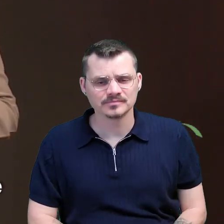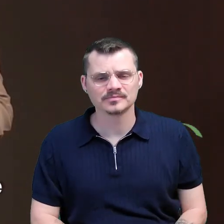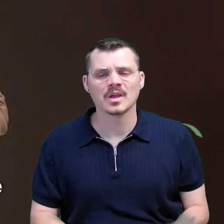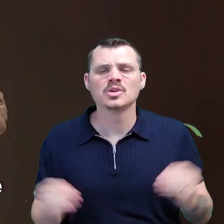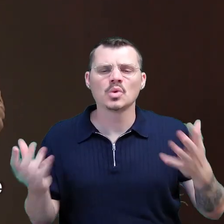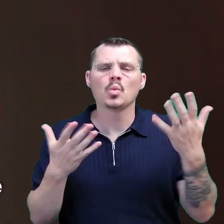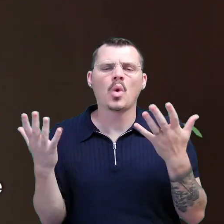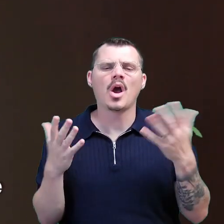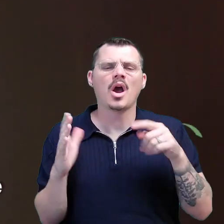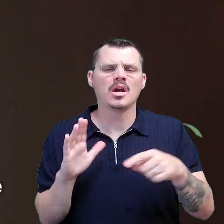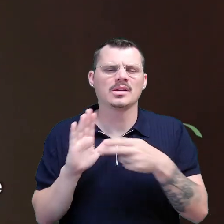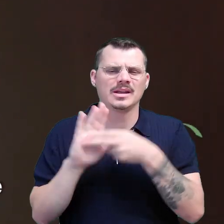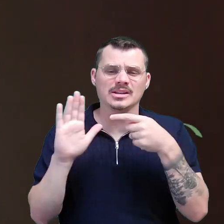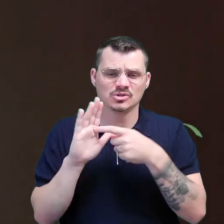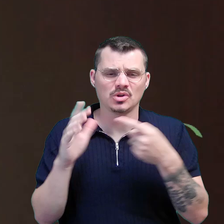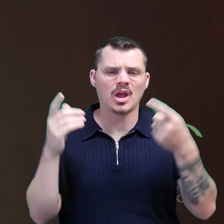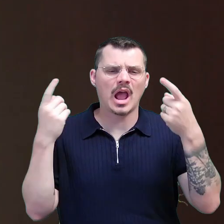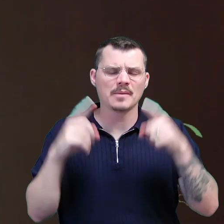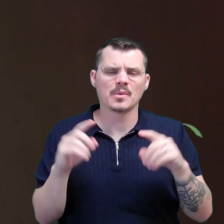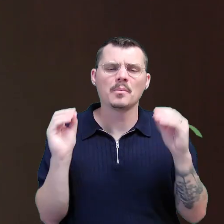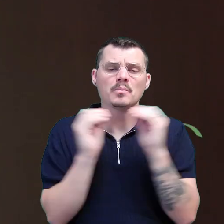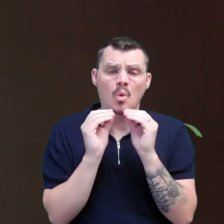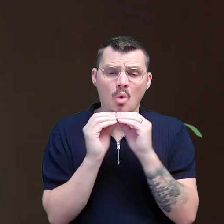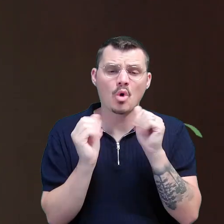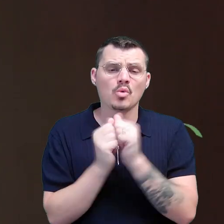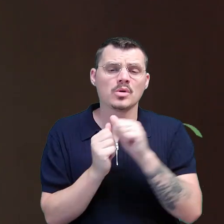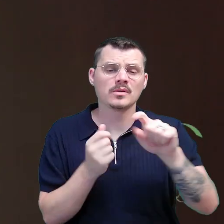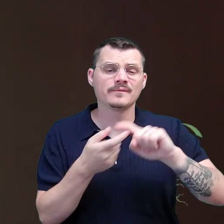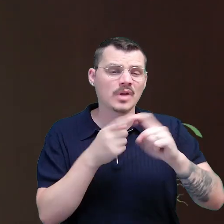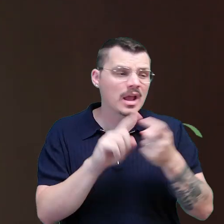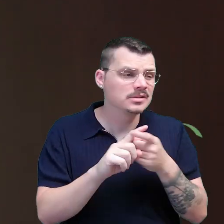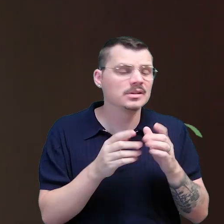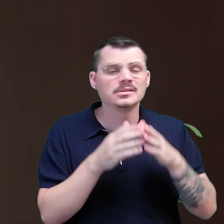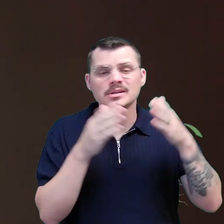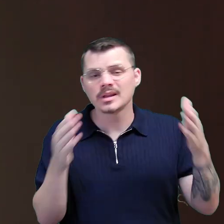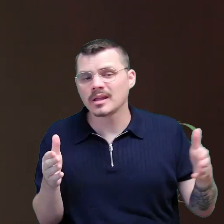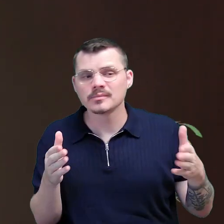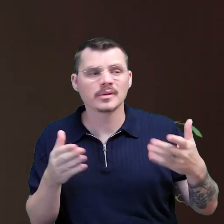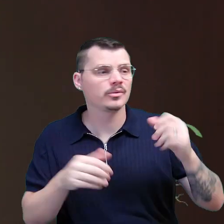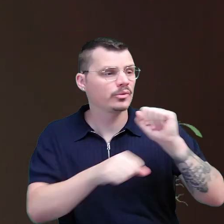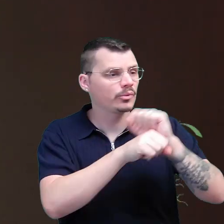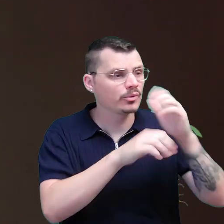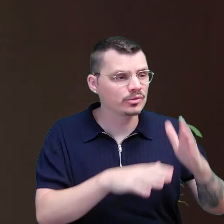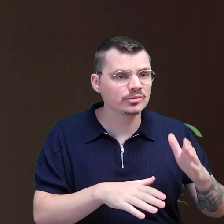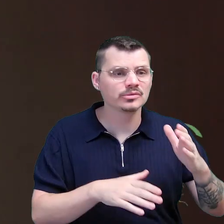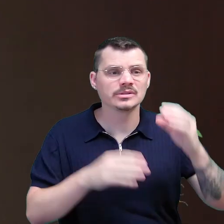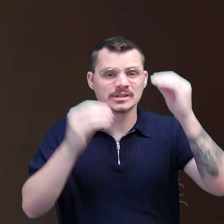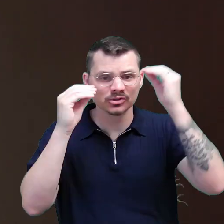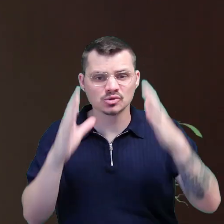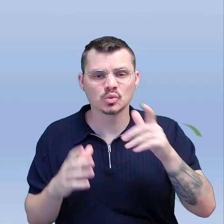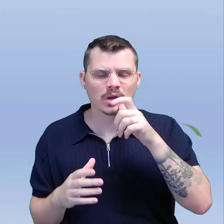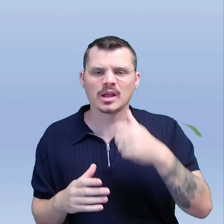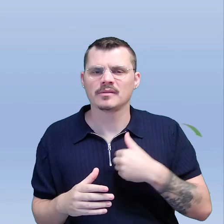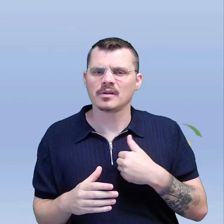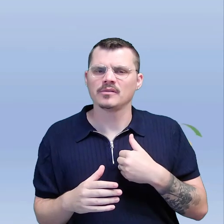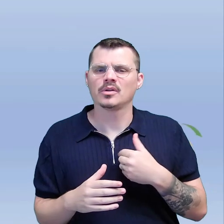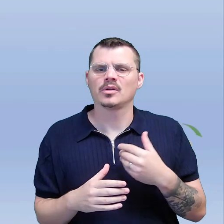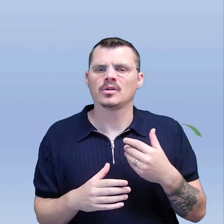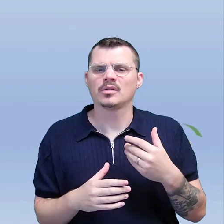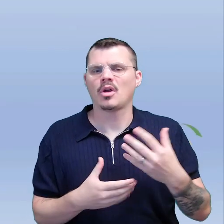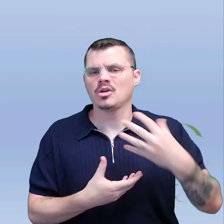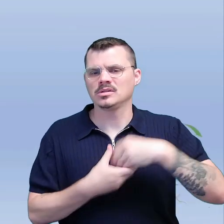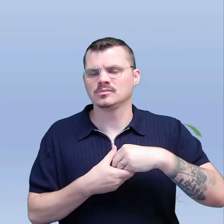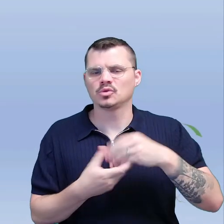So what are conditions that occur more often in our friends and neighbors and colleagues and teachers who have autism or who